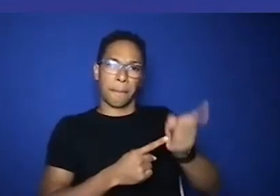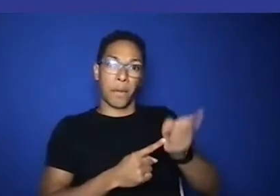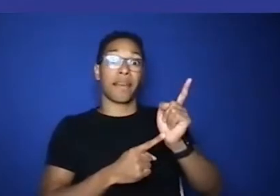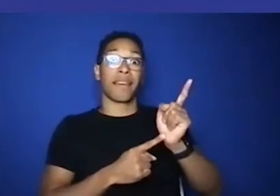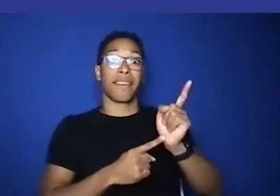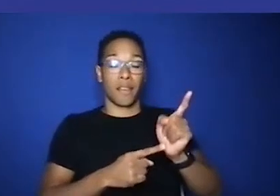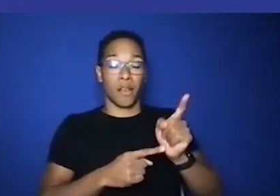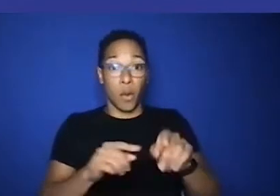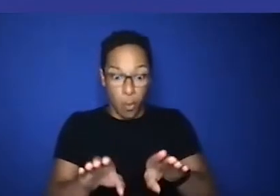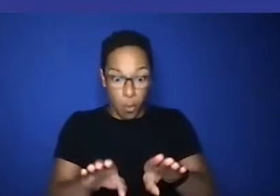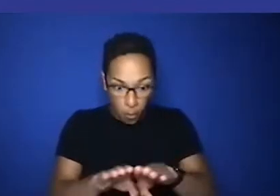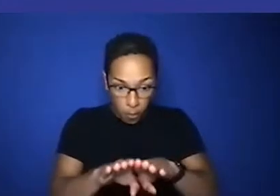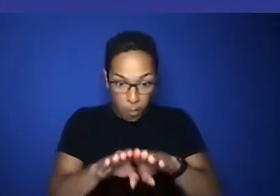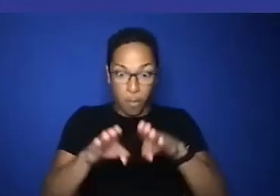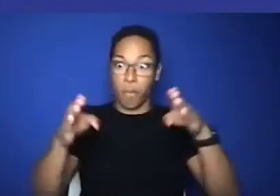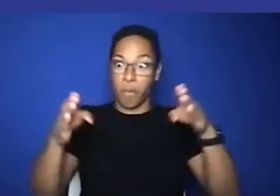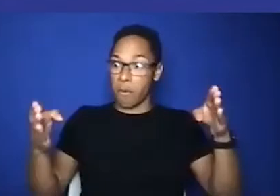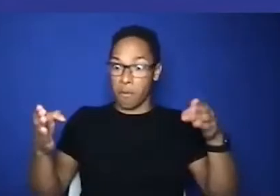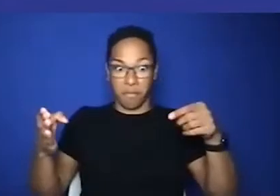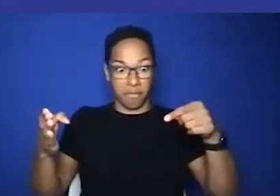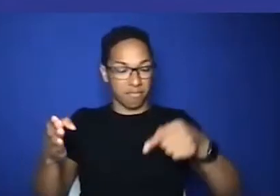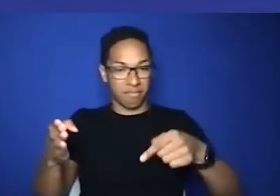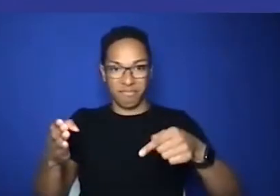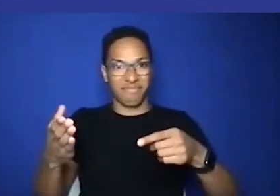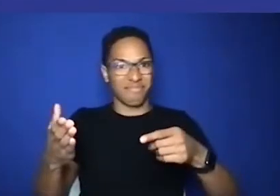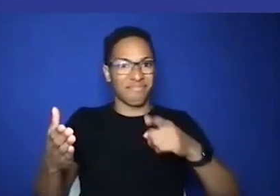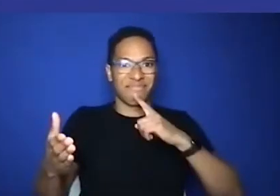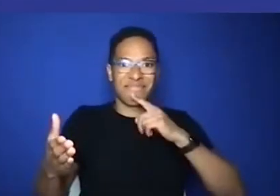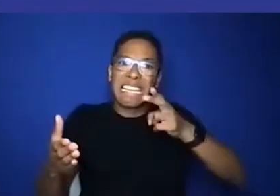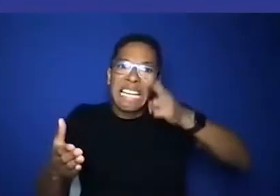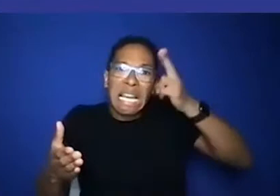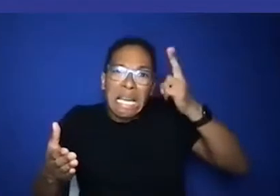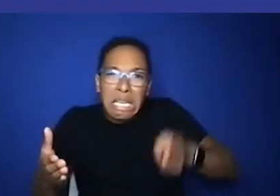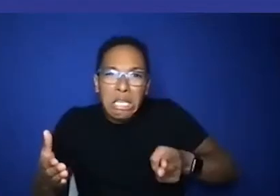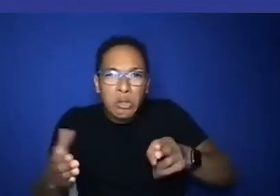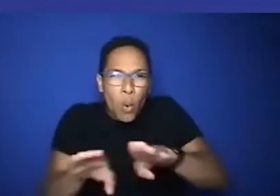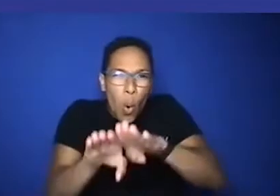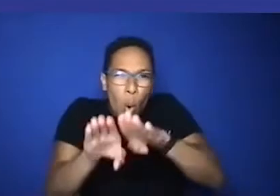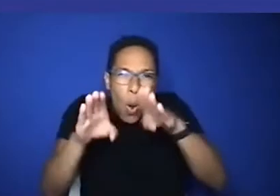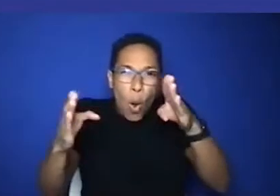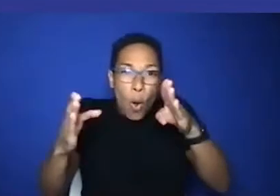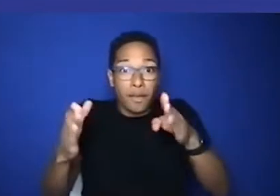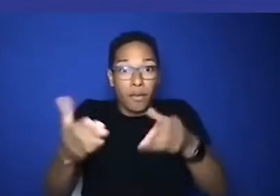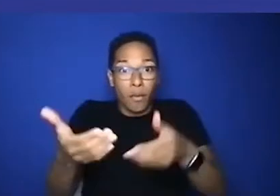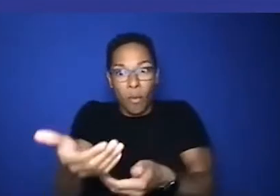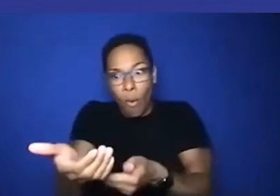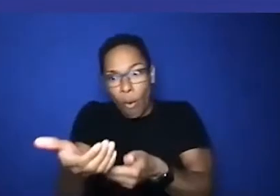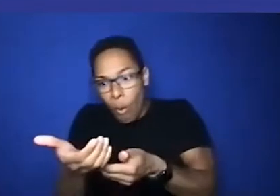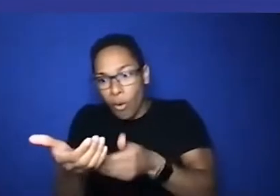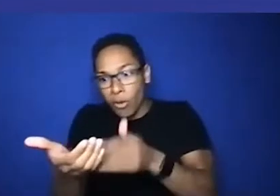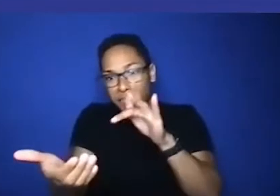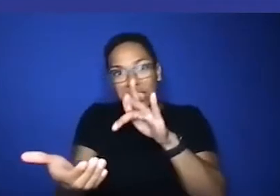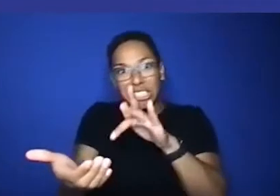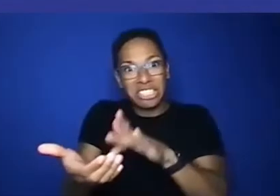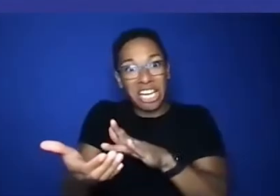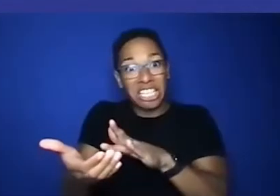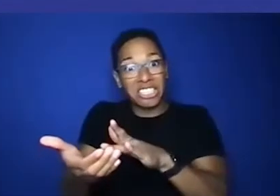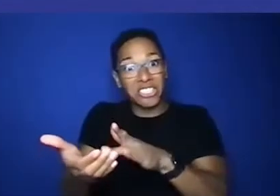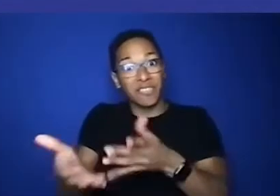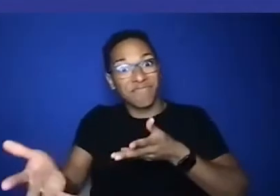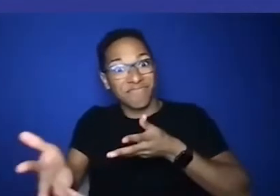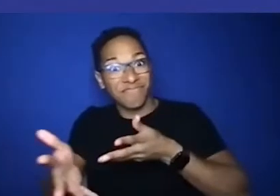the archive, opening up the walls of the modular system and holding and touching and engaging was just